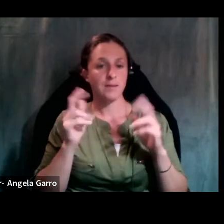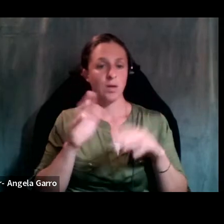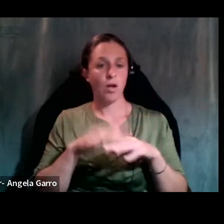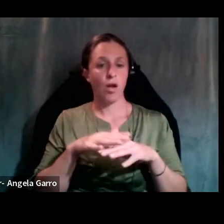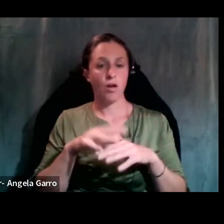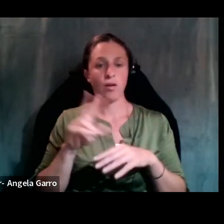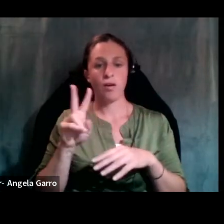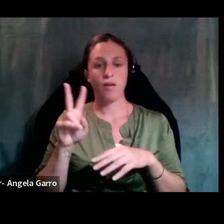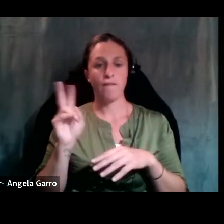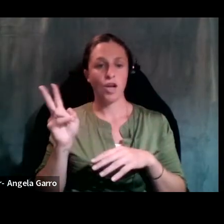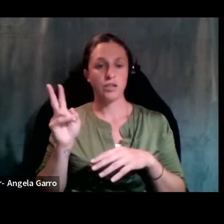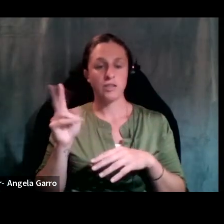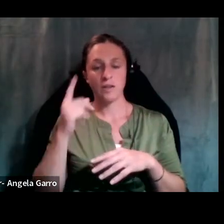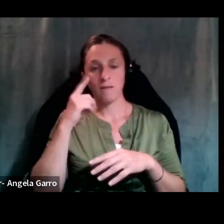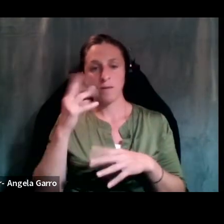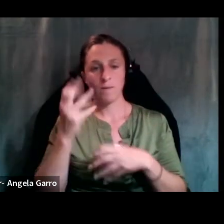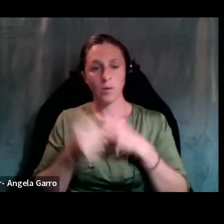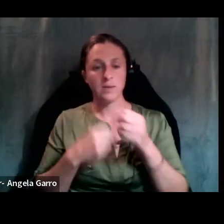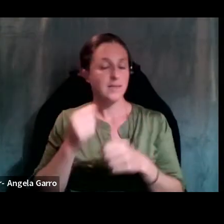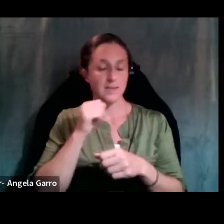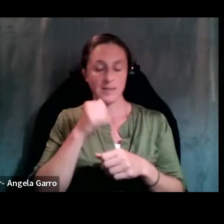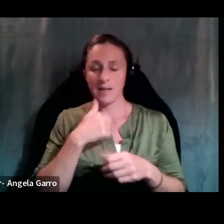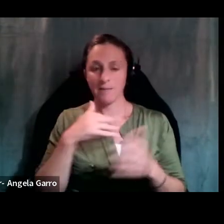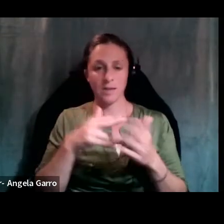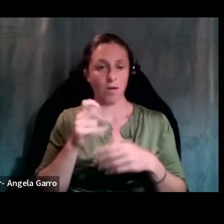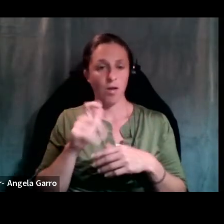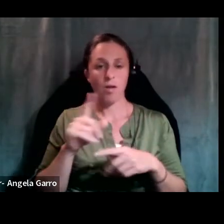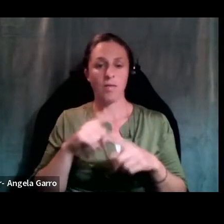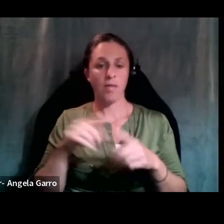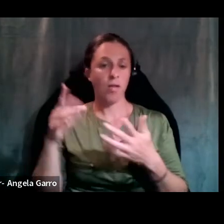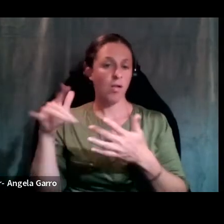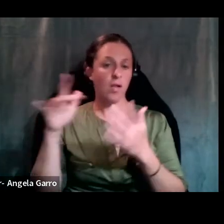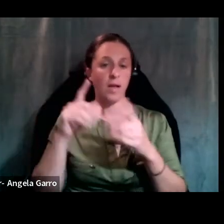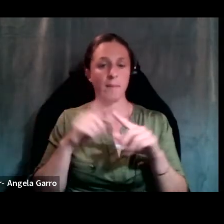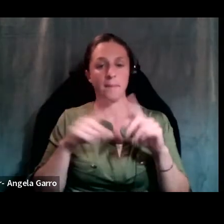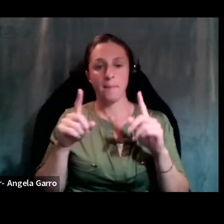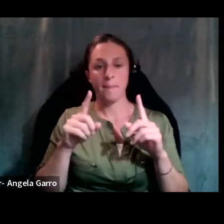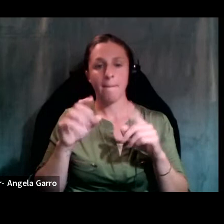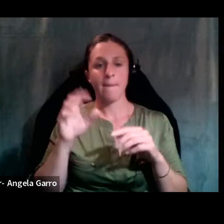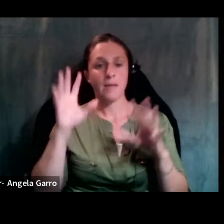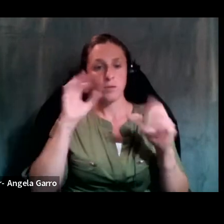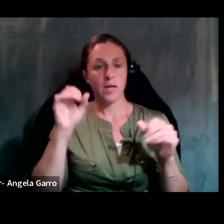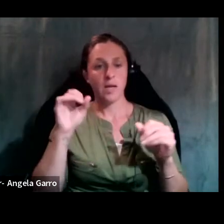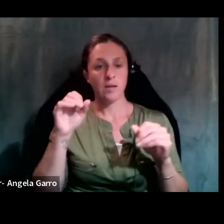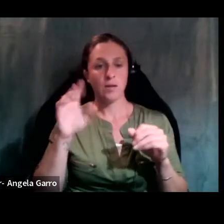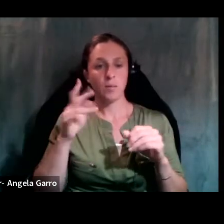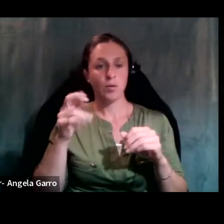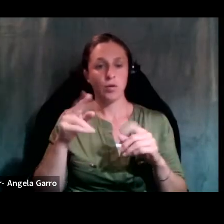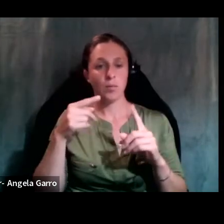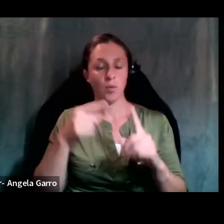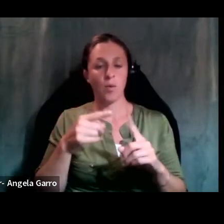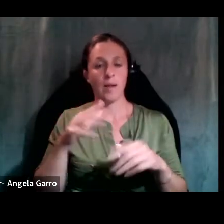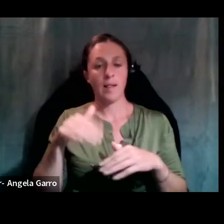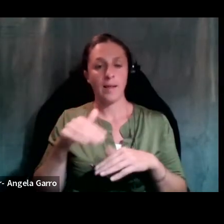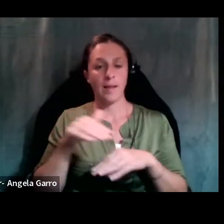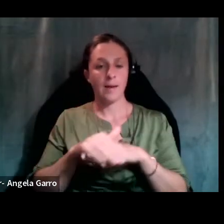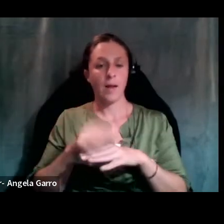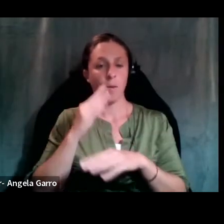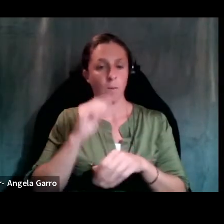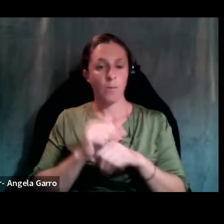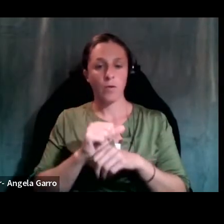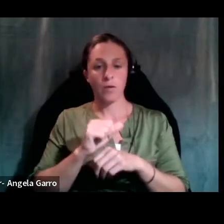years, but they didn't have a study hall, but they all kind of hung out. But to Superintendent Booker's point about late night homework, not having